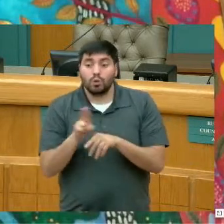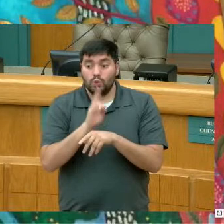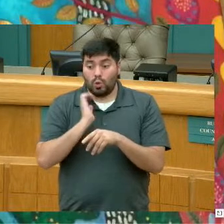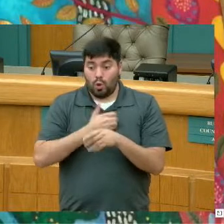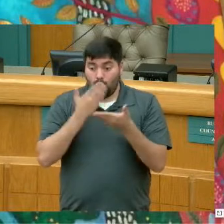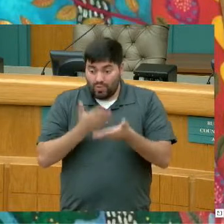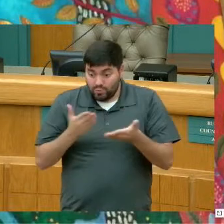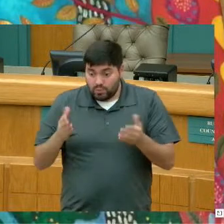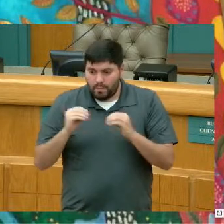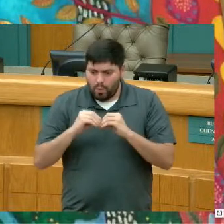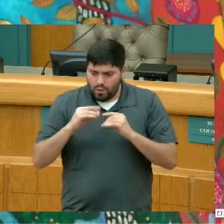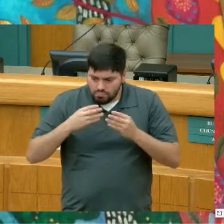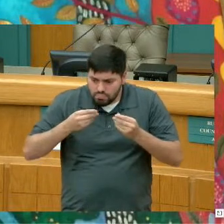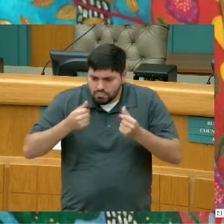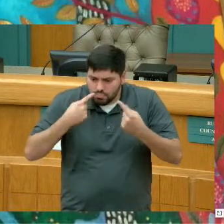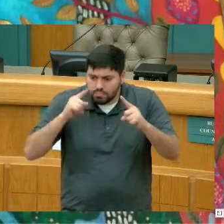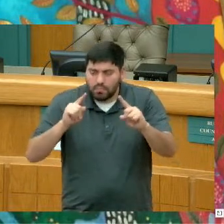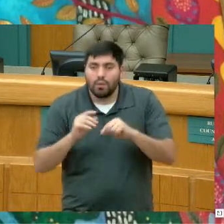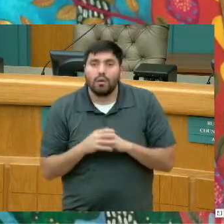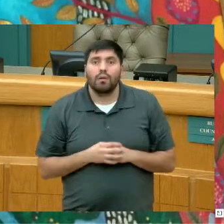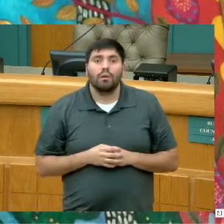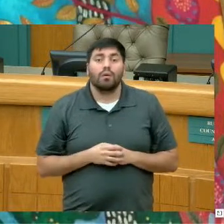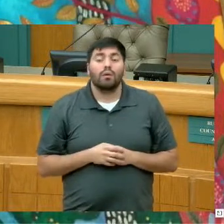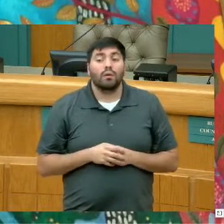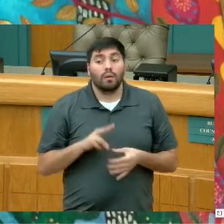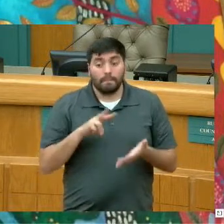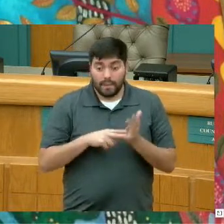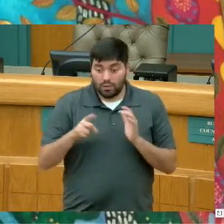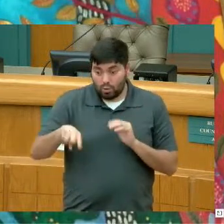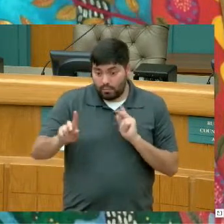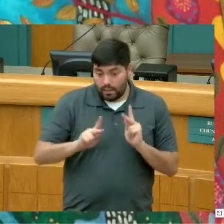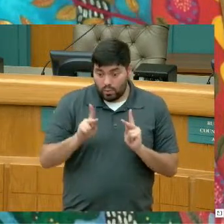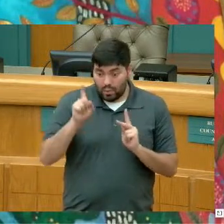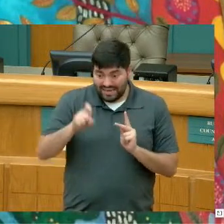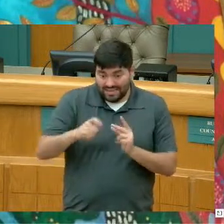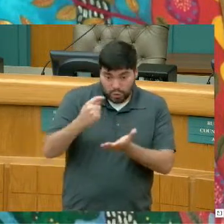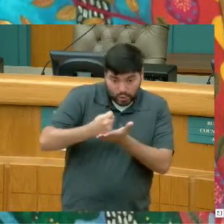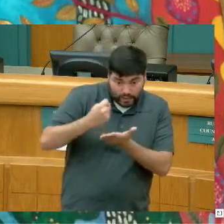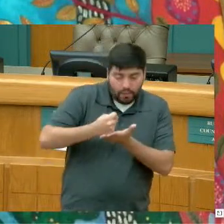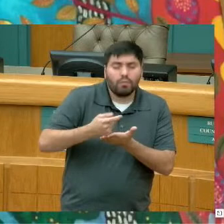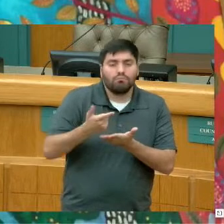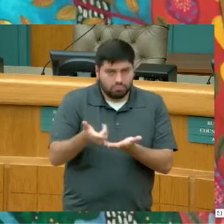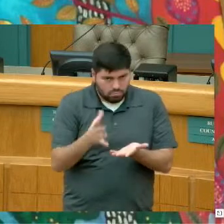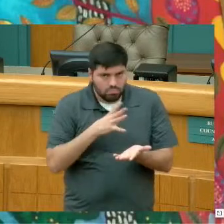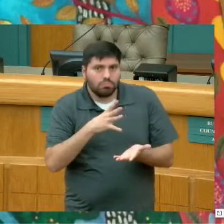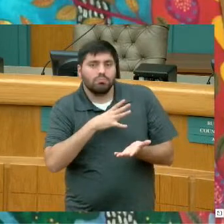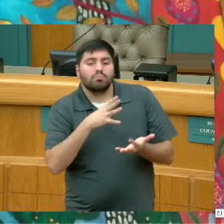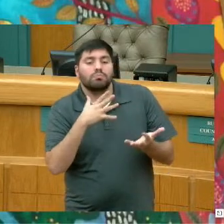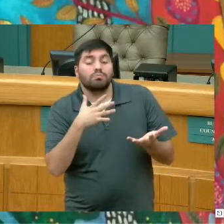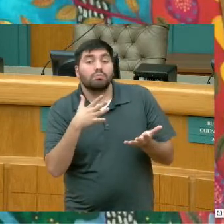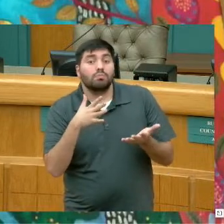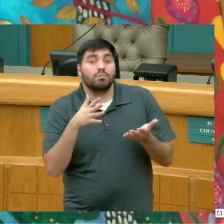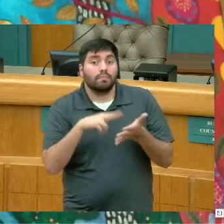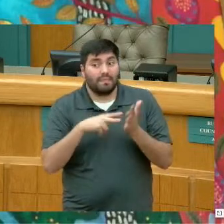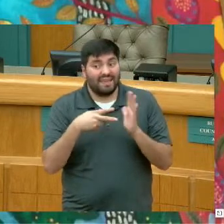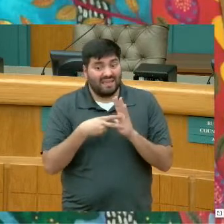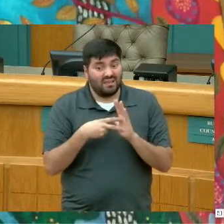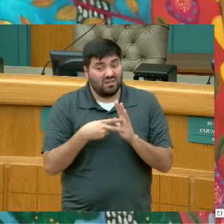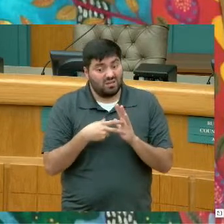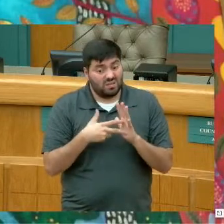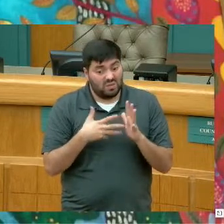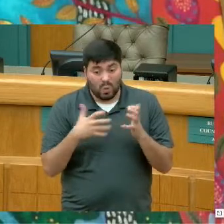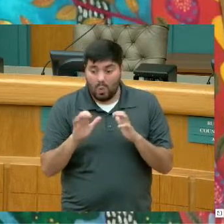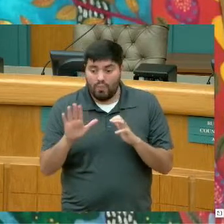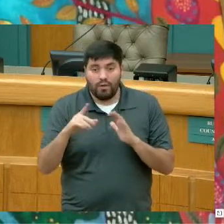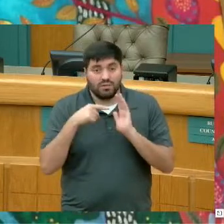and efficiently. It means getting people the right treatment earlier, and it means getting their symptoms before they